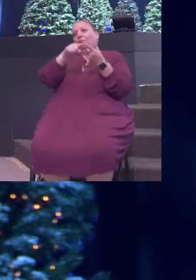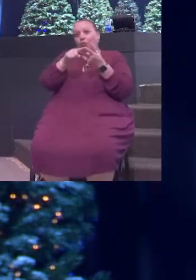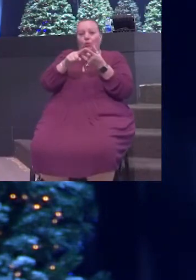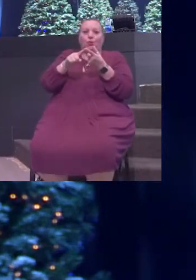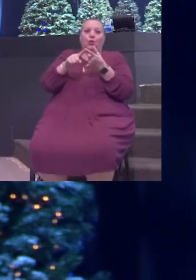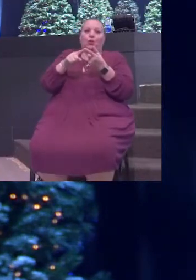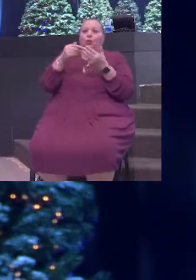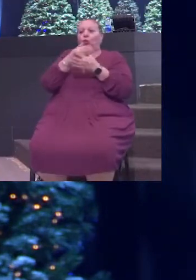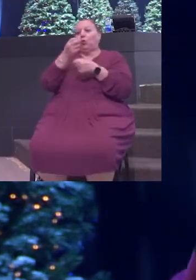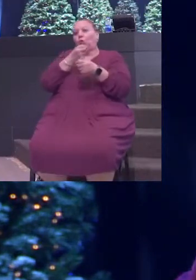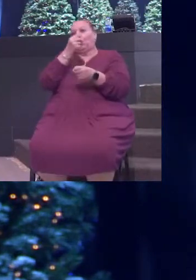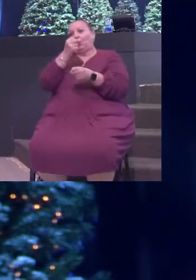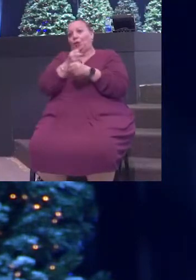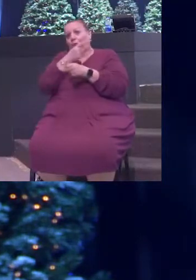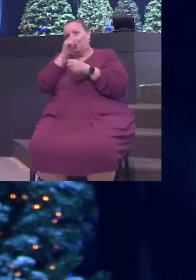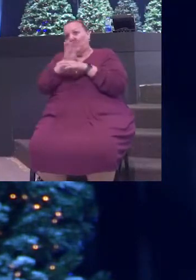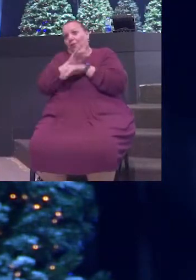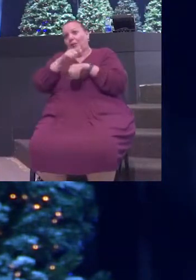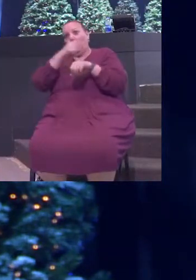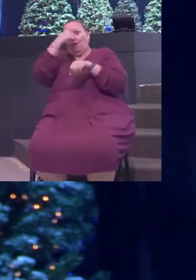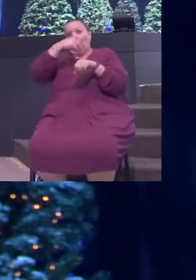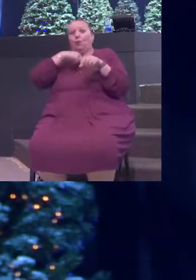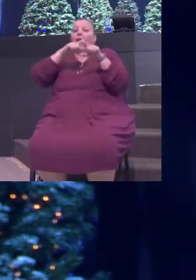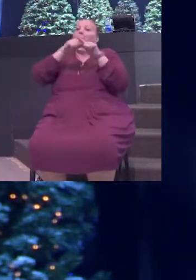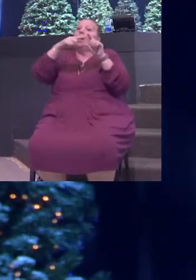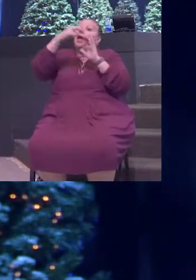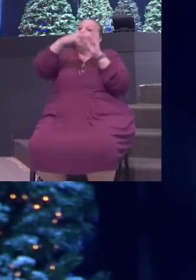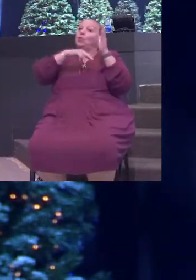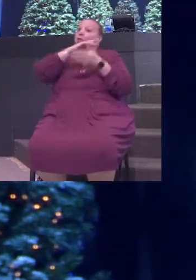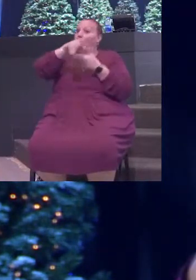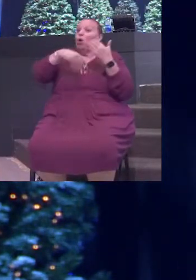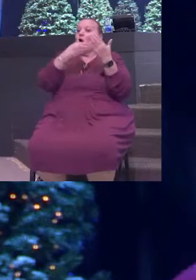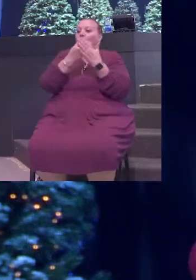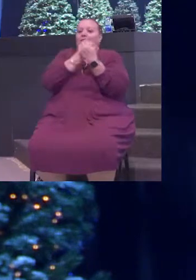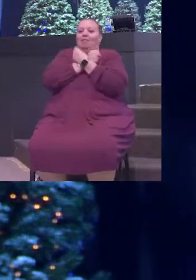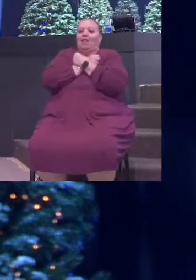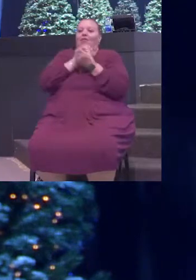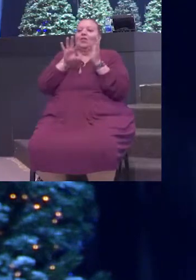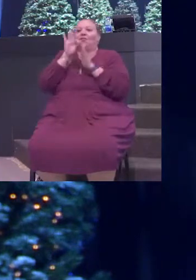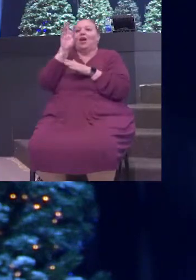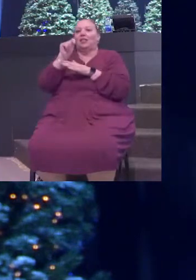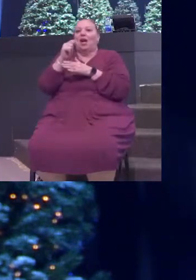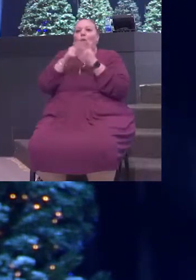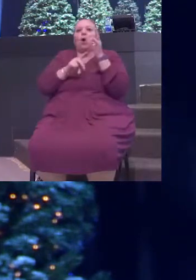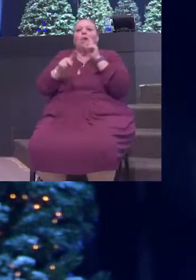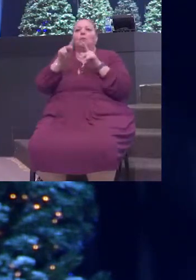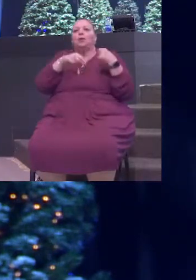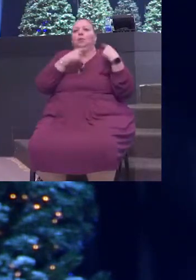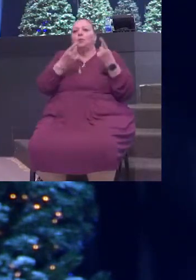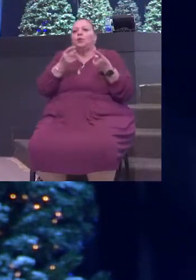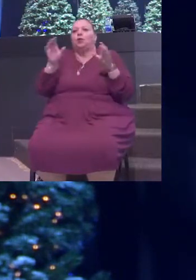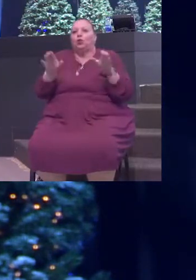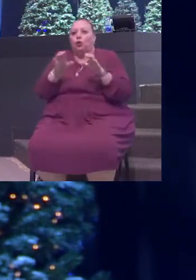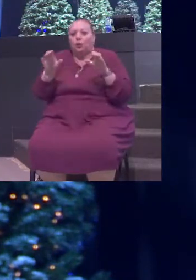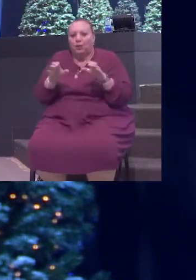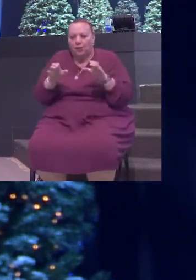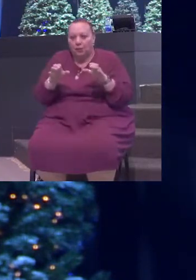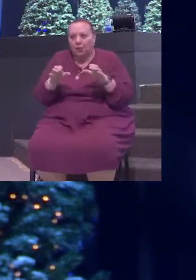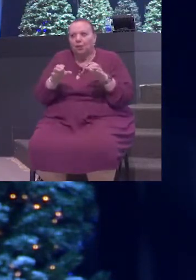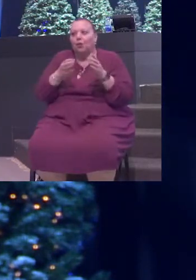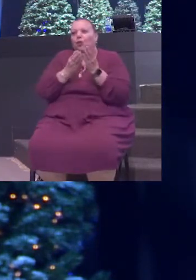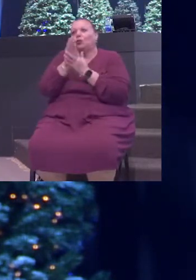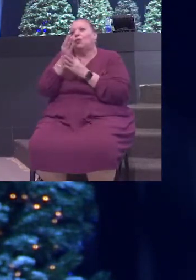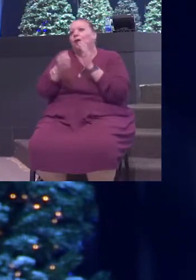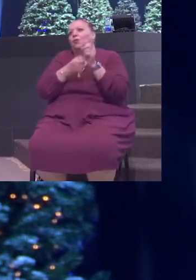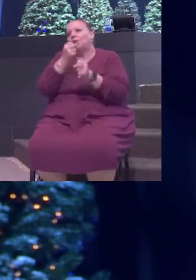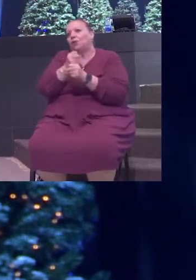know, around the new year, because it's a busy time for me, but I read them all, and I love to find out what people were up to that during